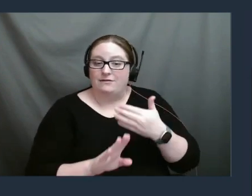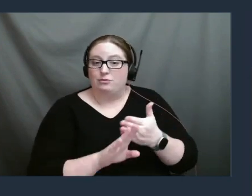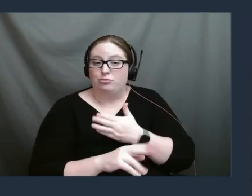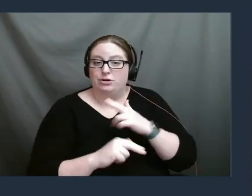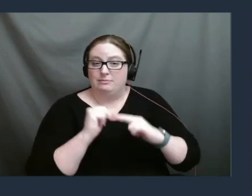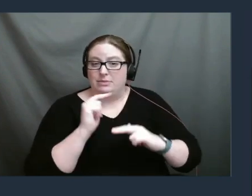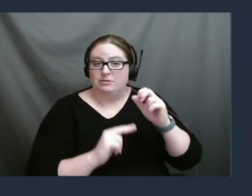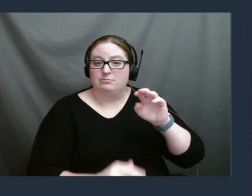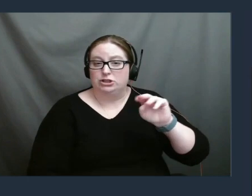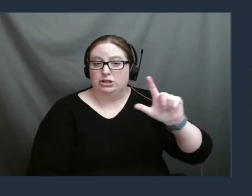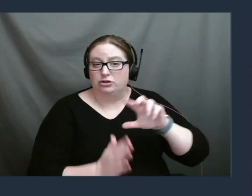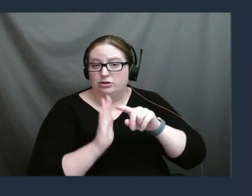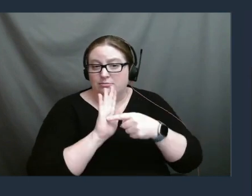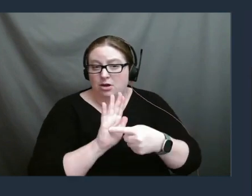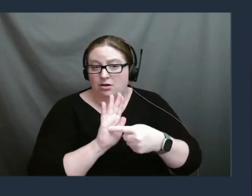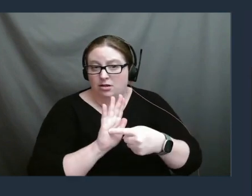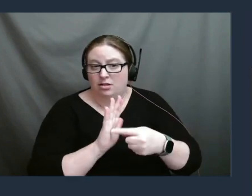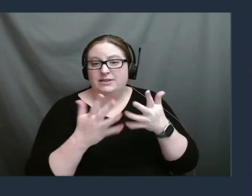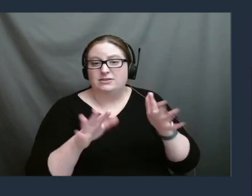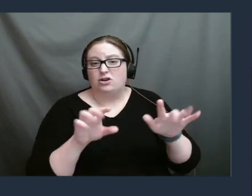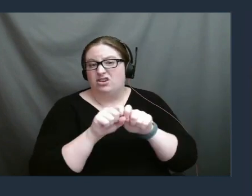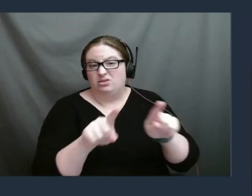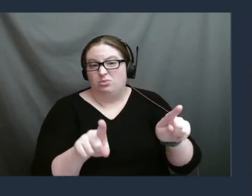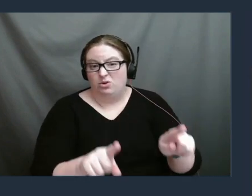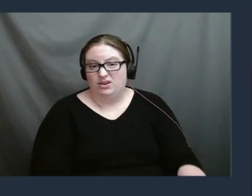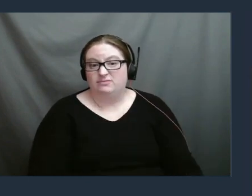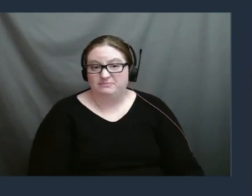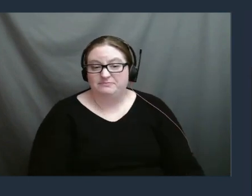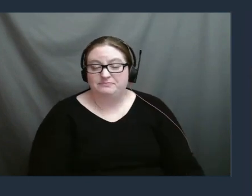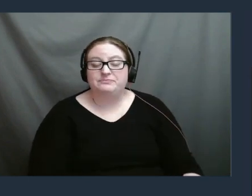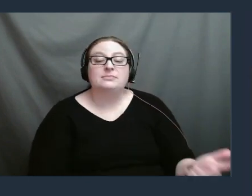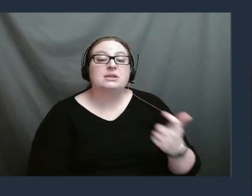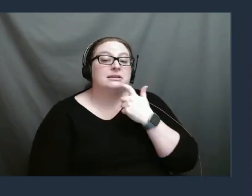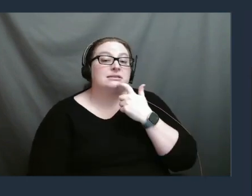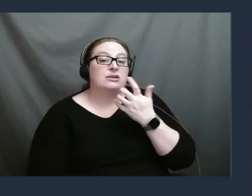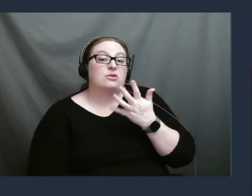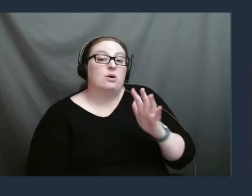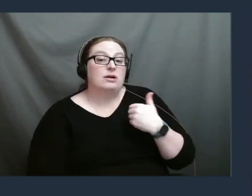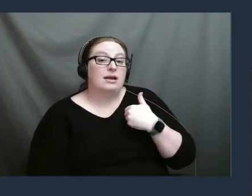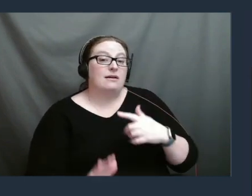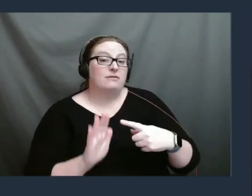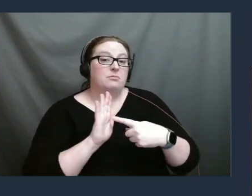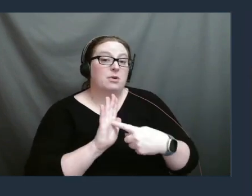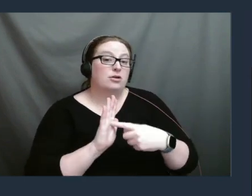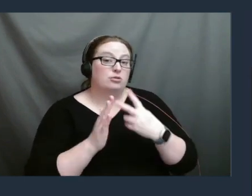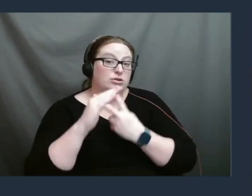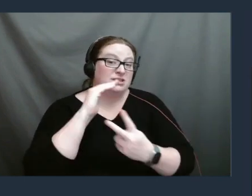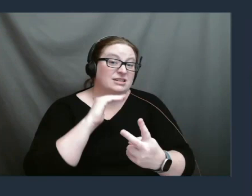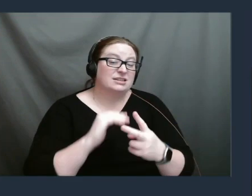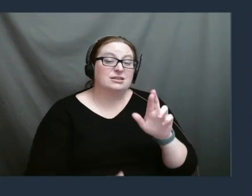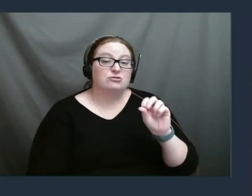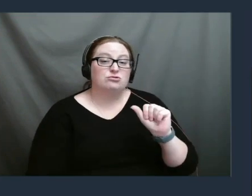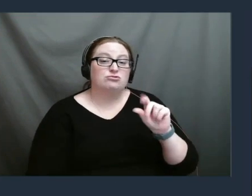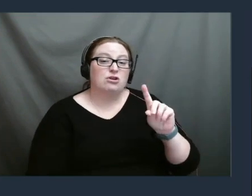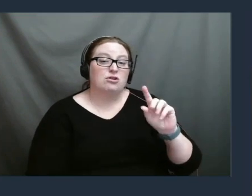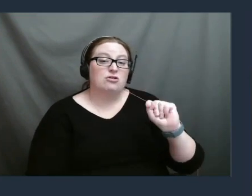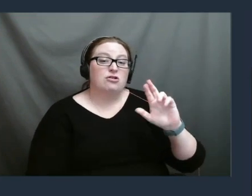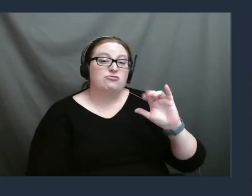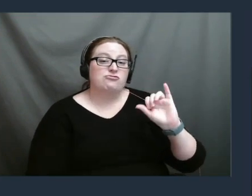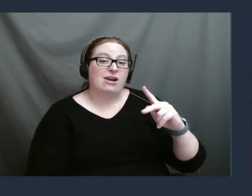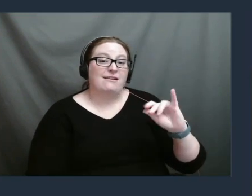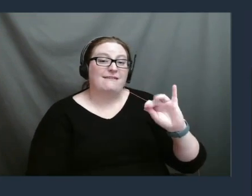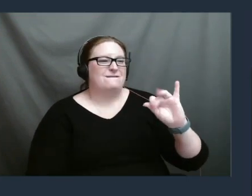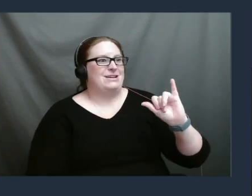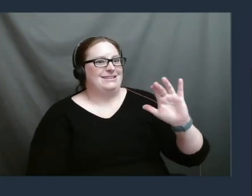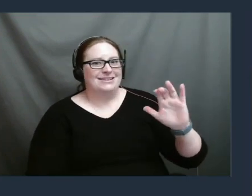learning model that's deployed elsewhere. Let's say you already have a model predicting road traffic that sits as a deployed model in either